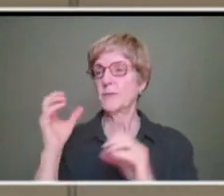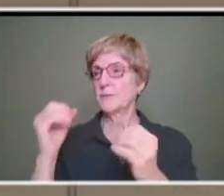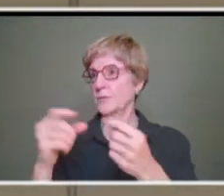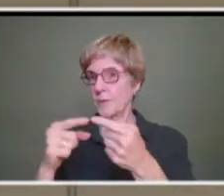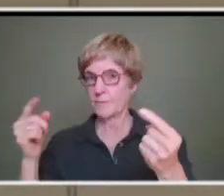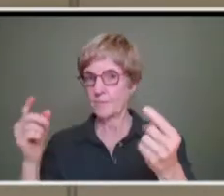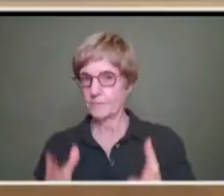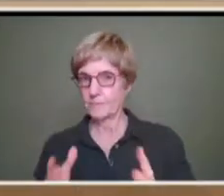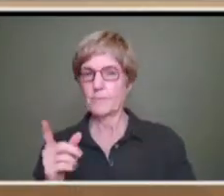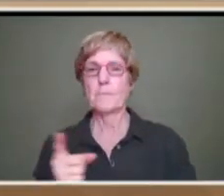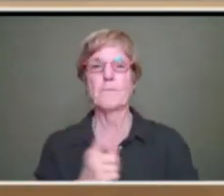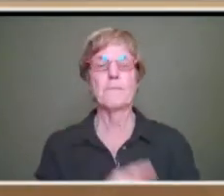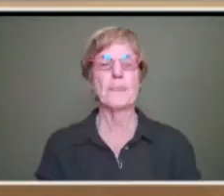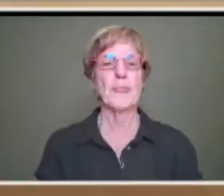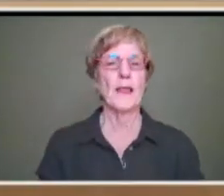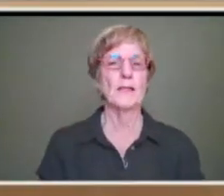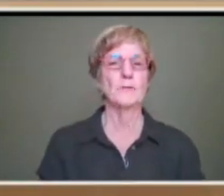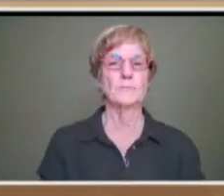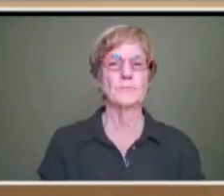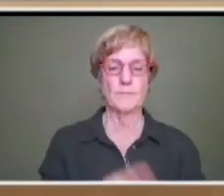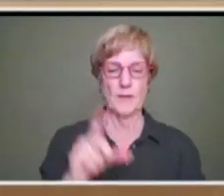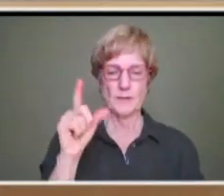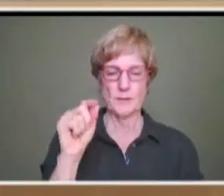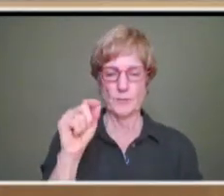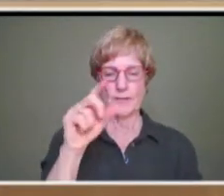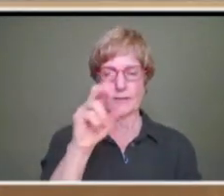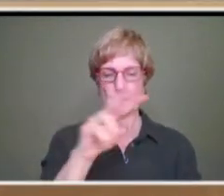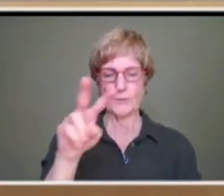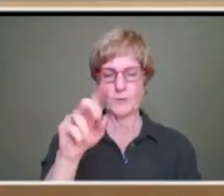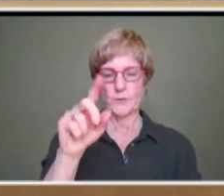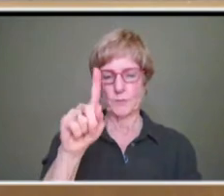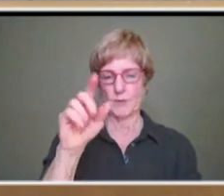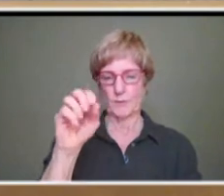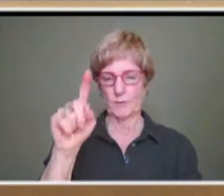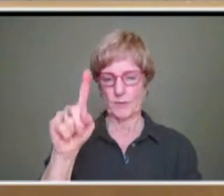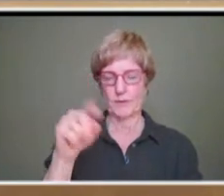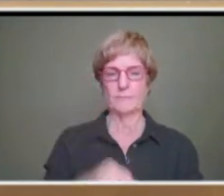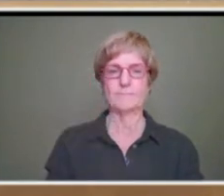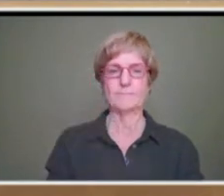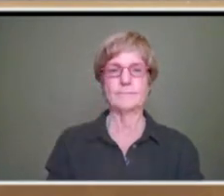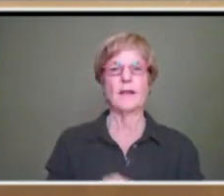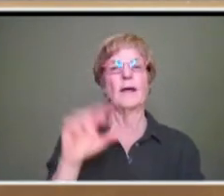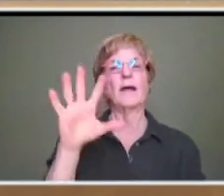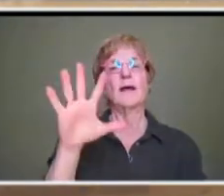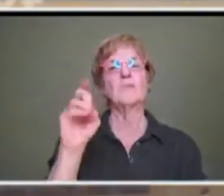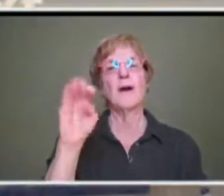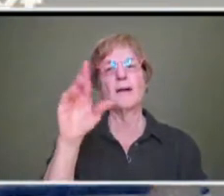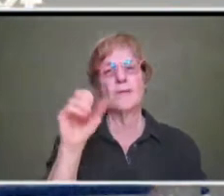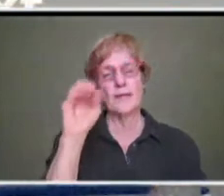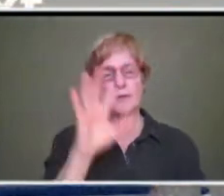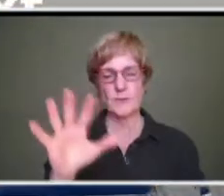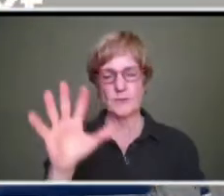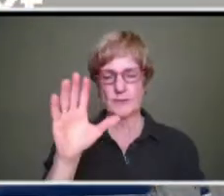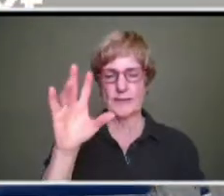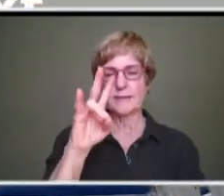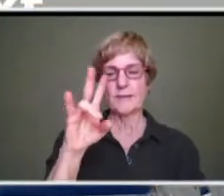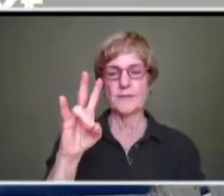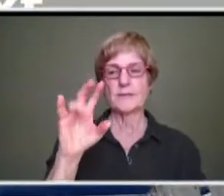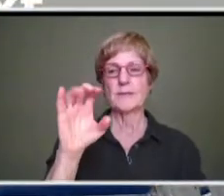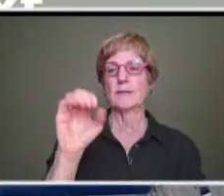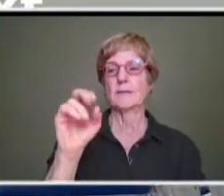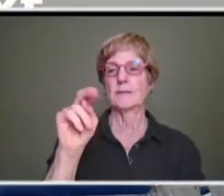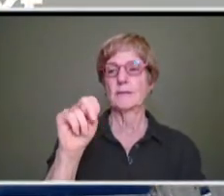complete all right thank you 2022 101 uh it's just under five acres off 77 Center Drive adjacent to